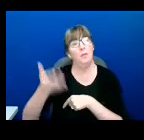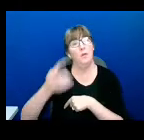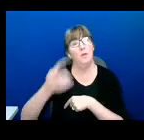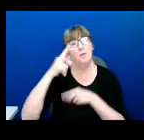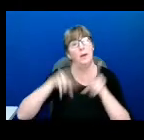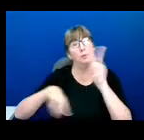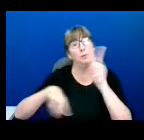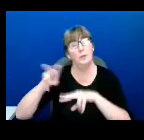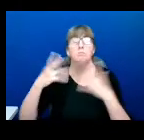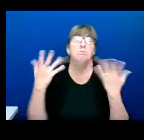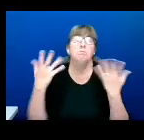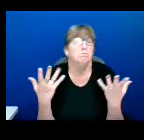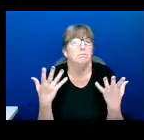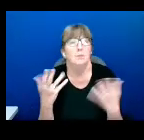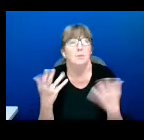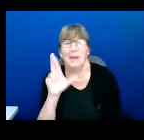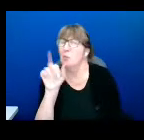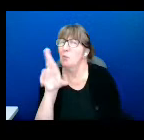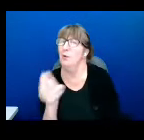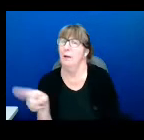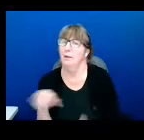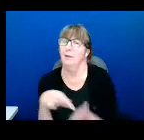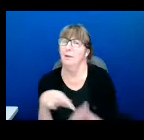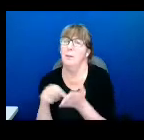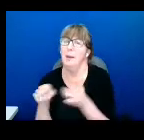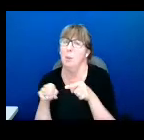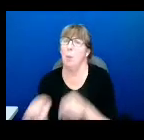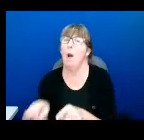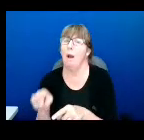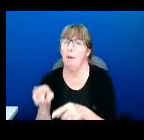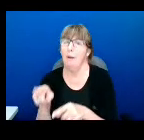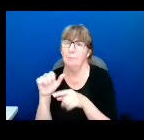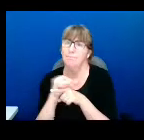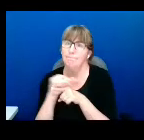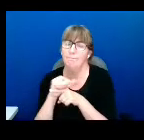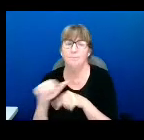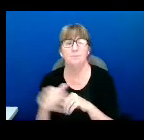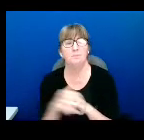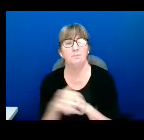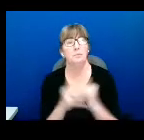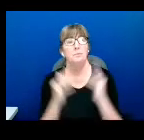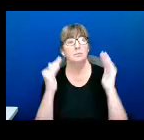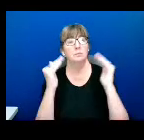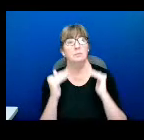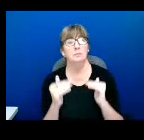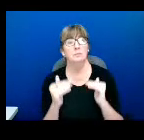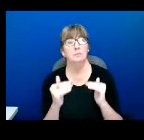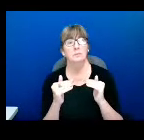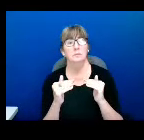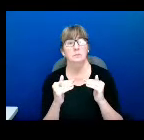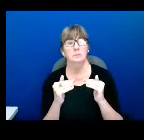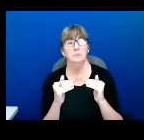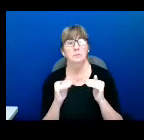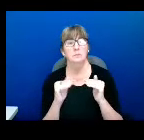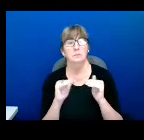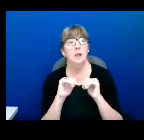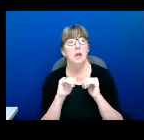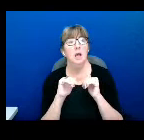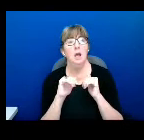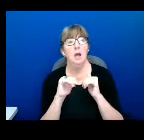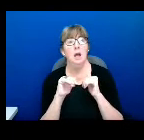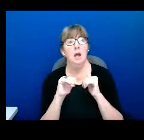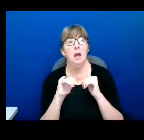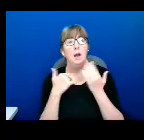a rare thing. If we go on now, how often do students go out to a work exploration